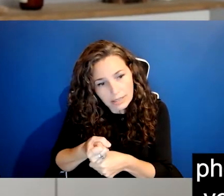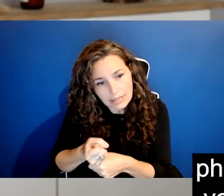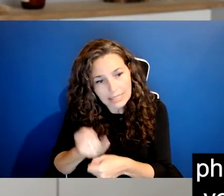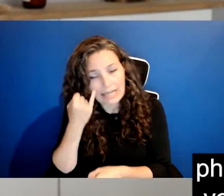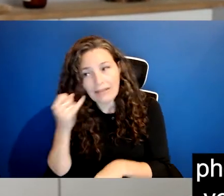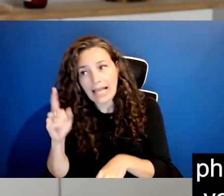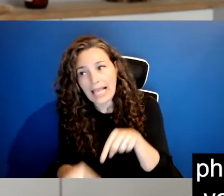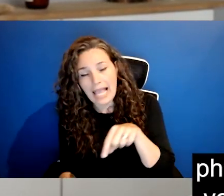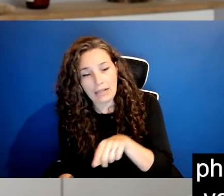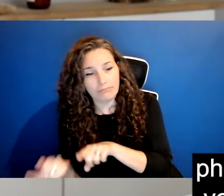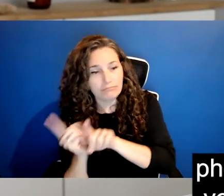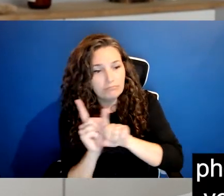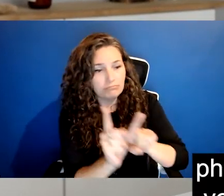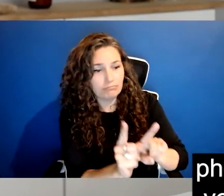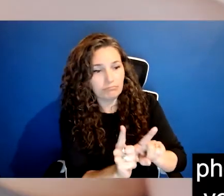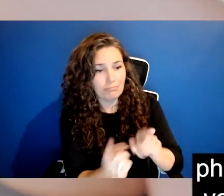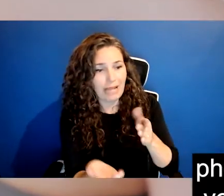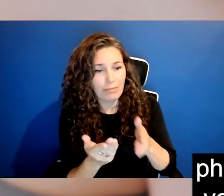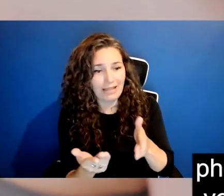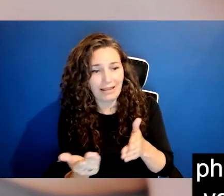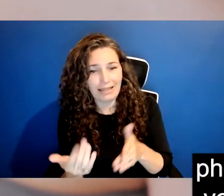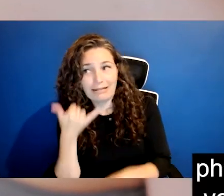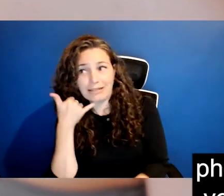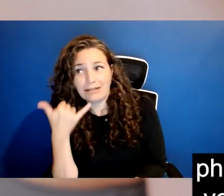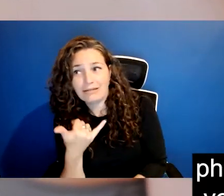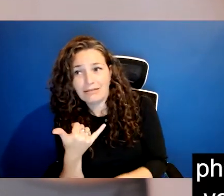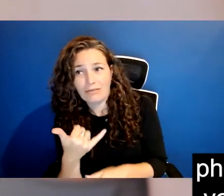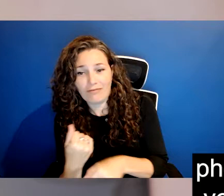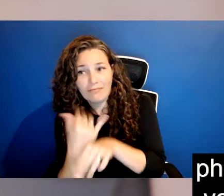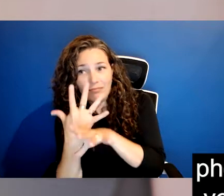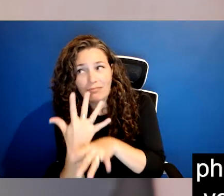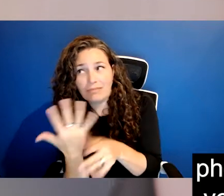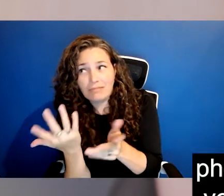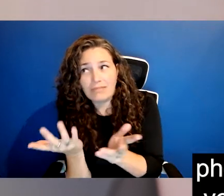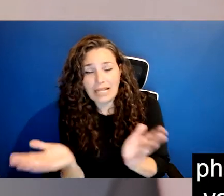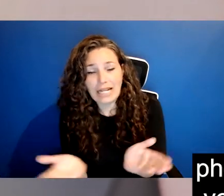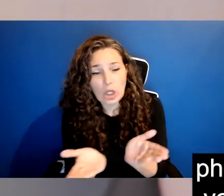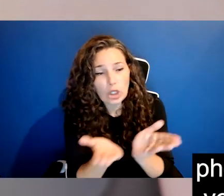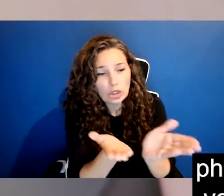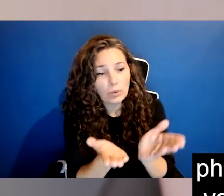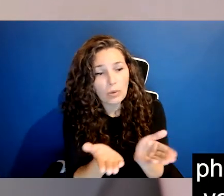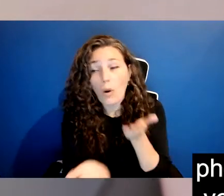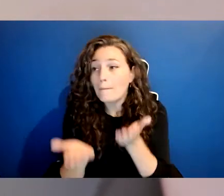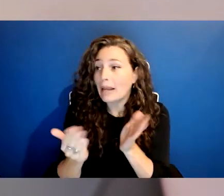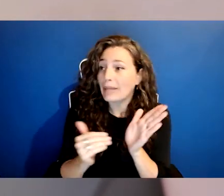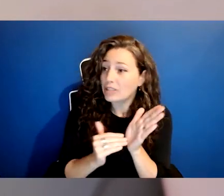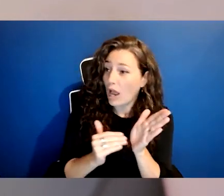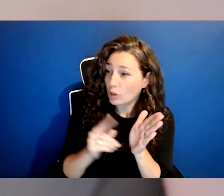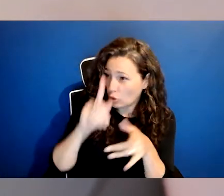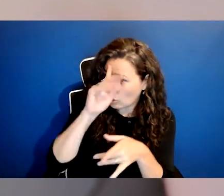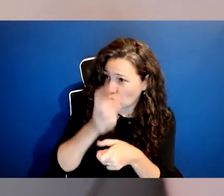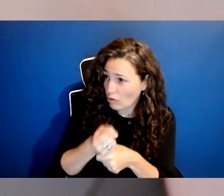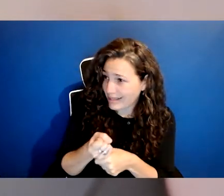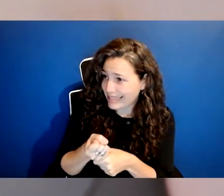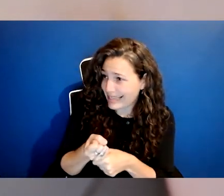the phone or FaceTime. If you have a doctor that you trust, ask them if they can give you the